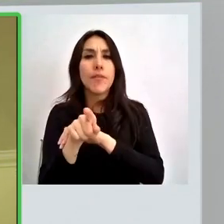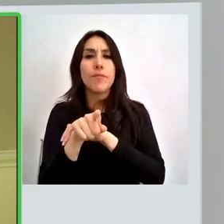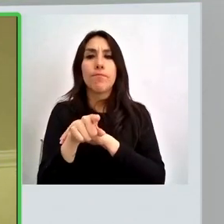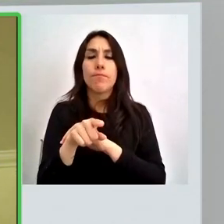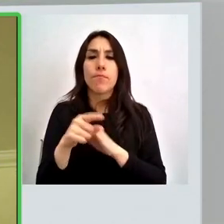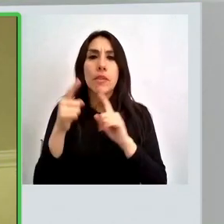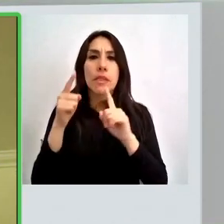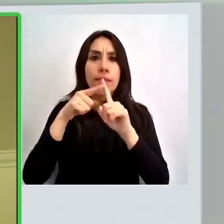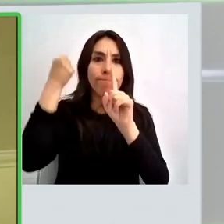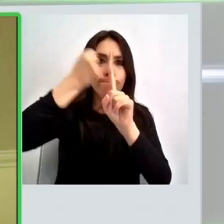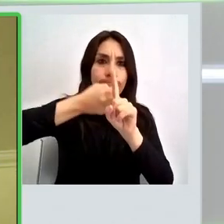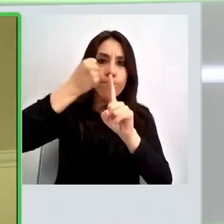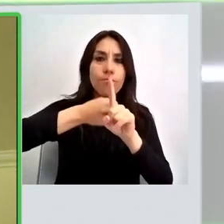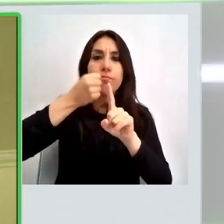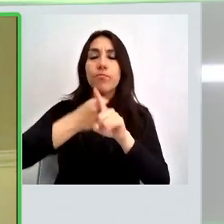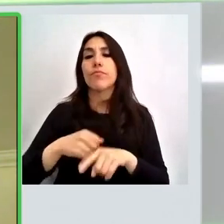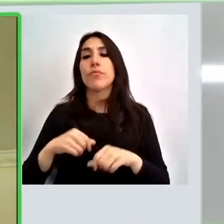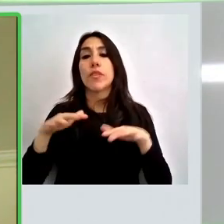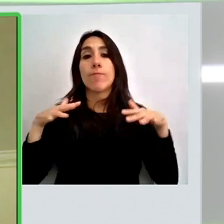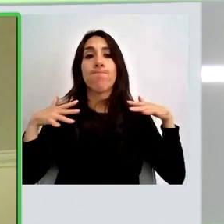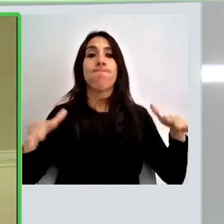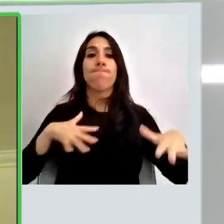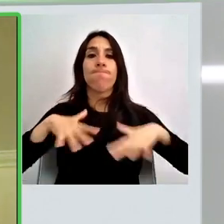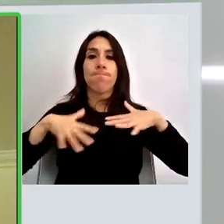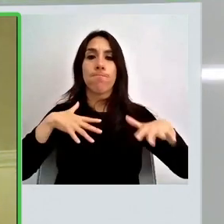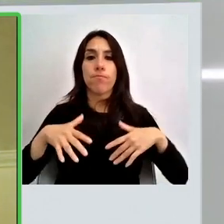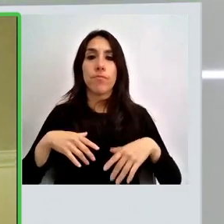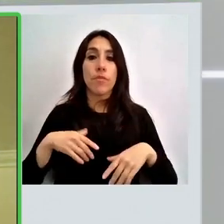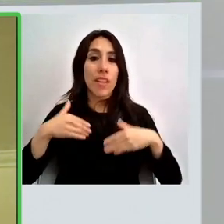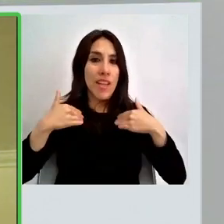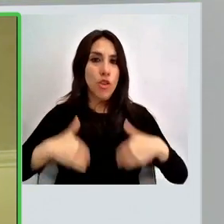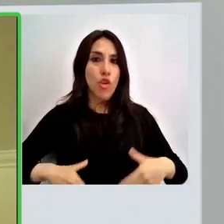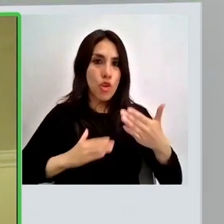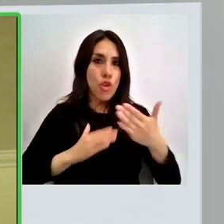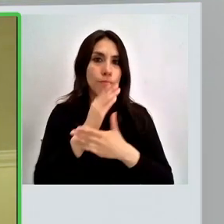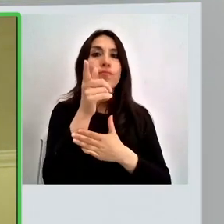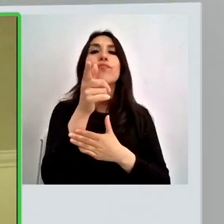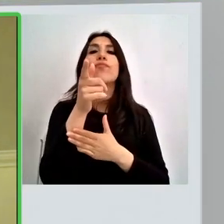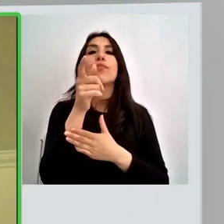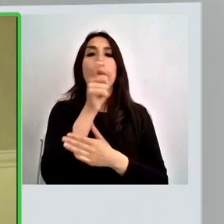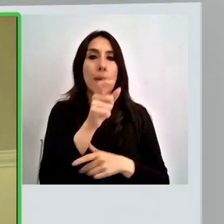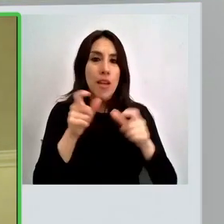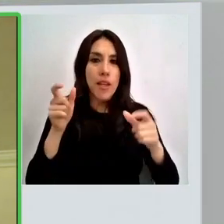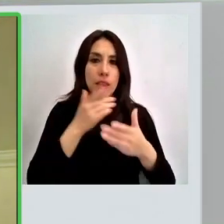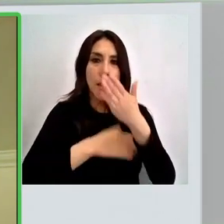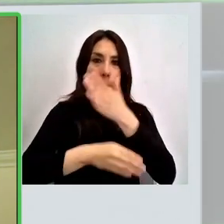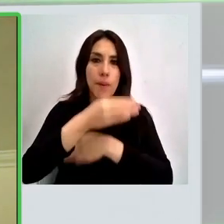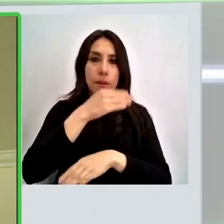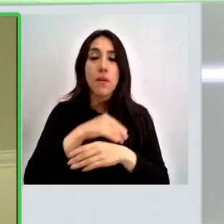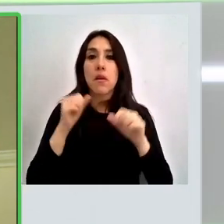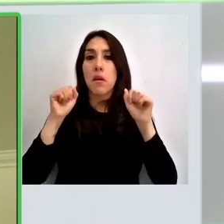my proudest bills that I am the author of, it's called the